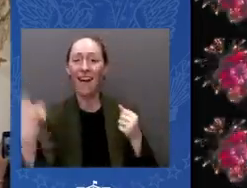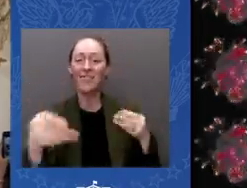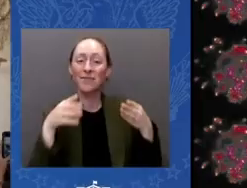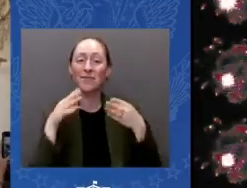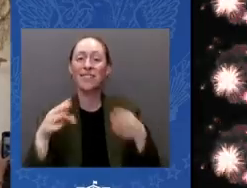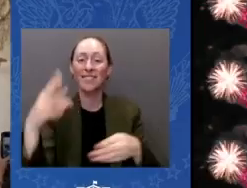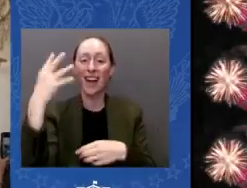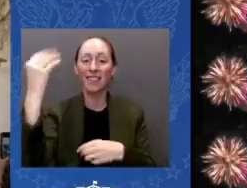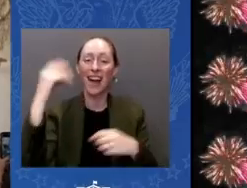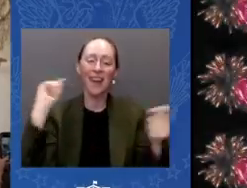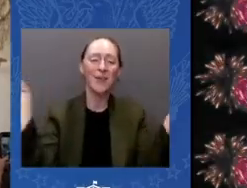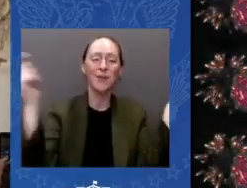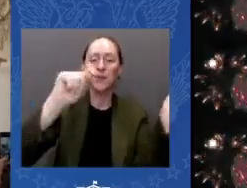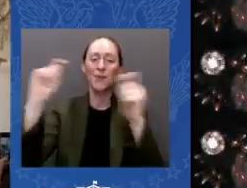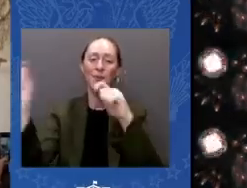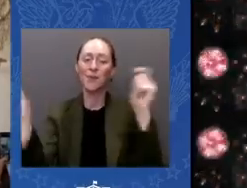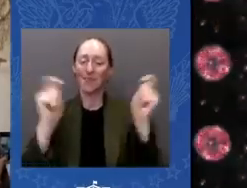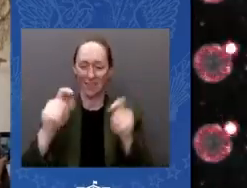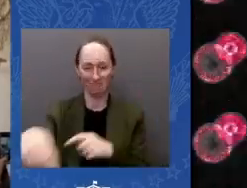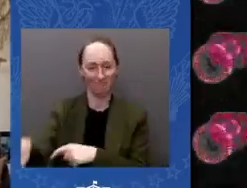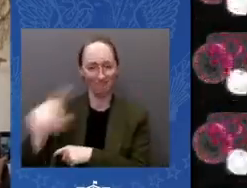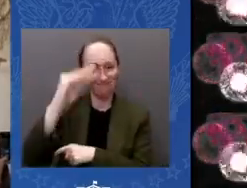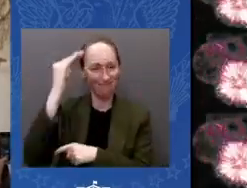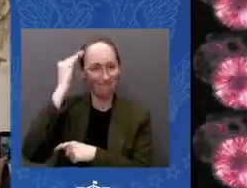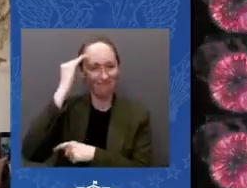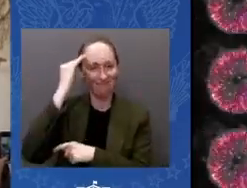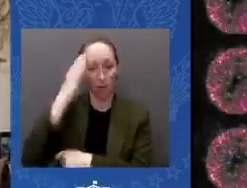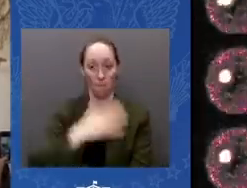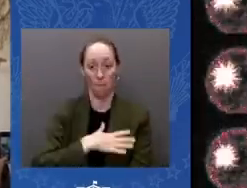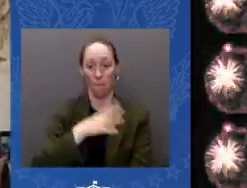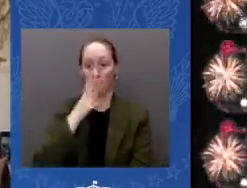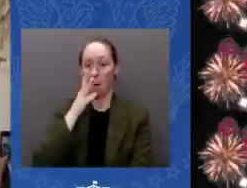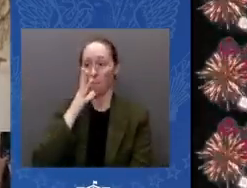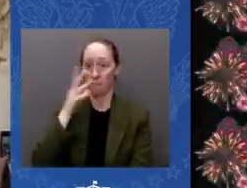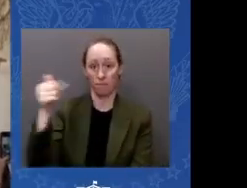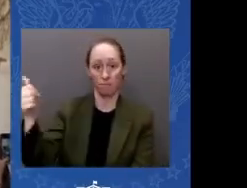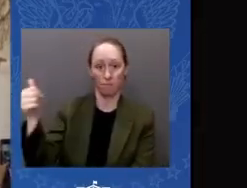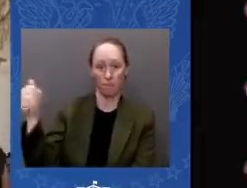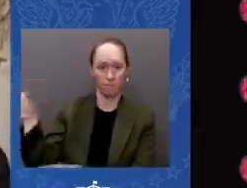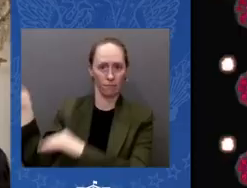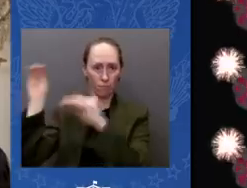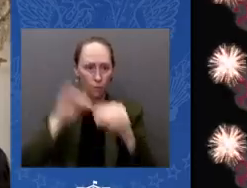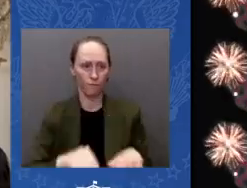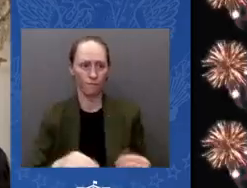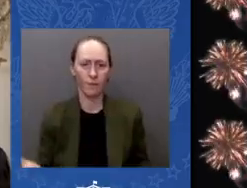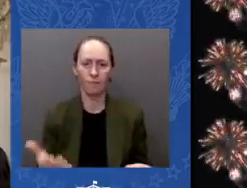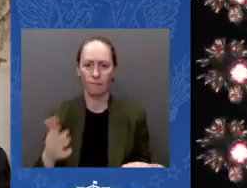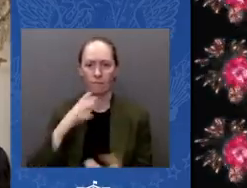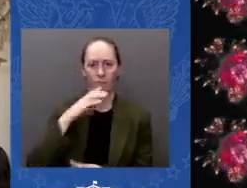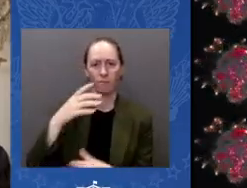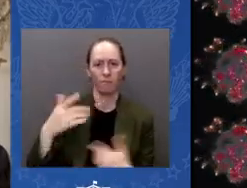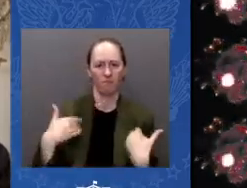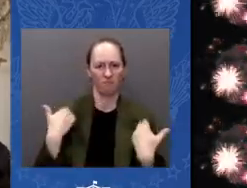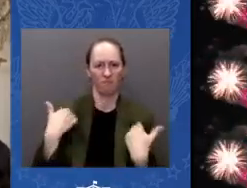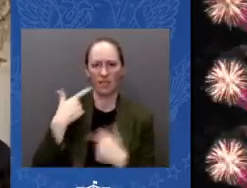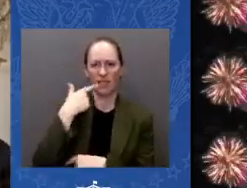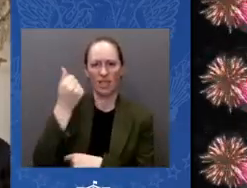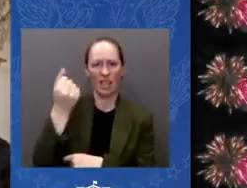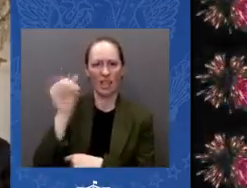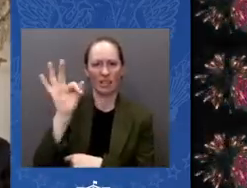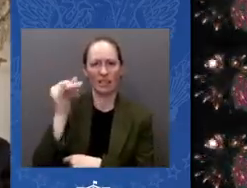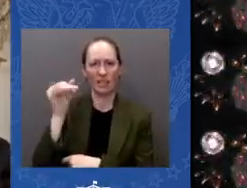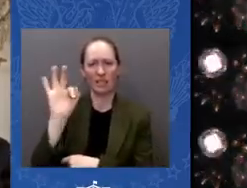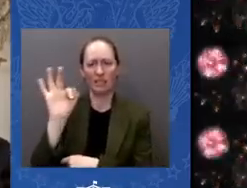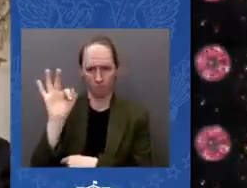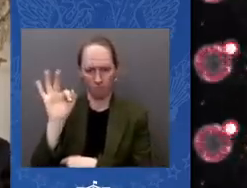19 when she came to the United States to study. She arrived by herself, but it was her goal and her mission to